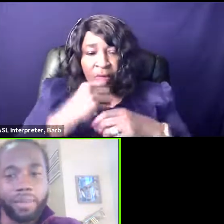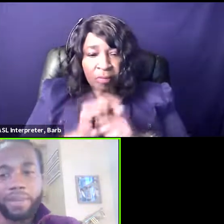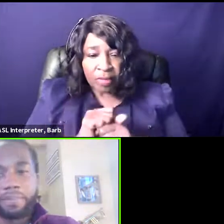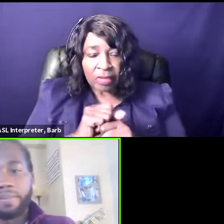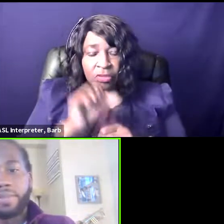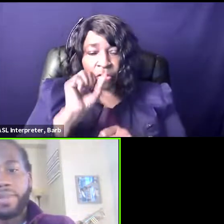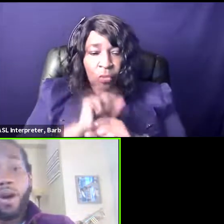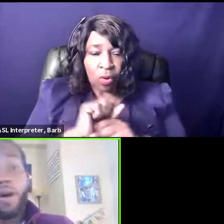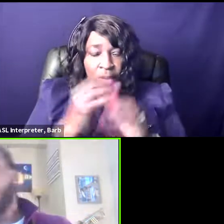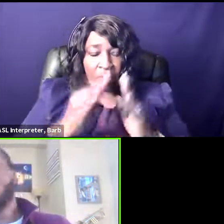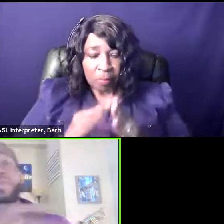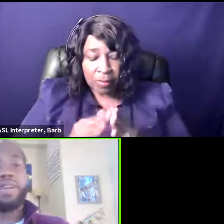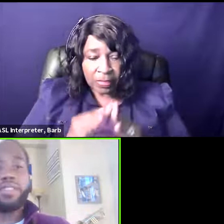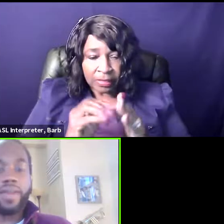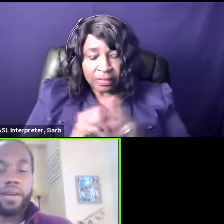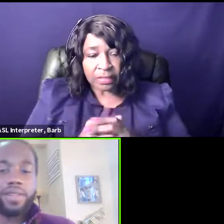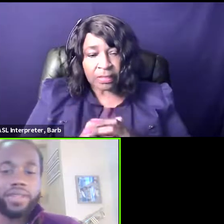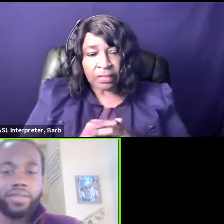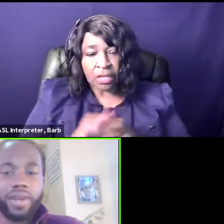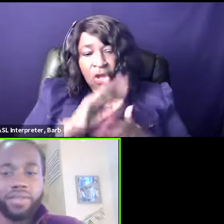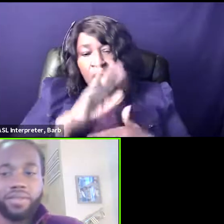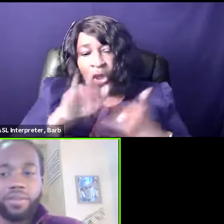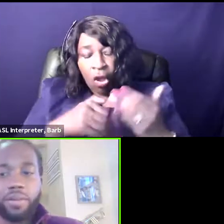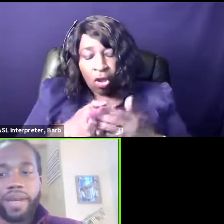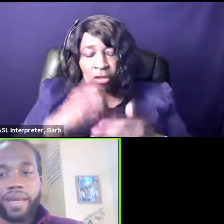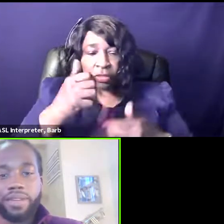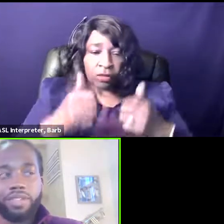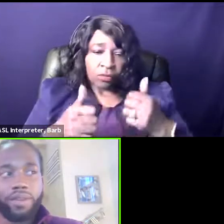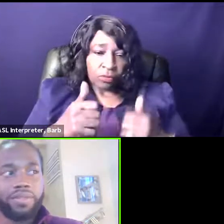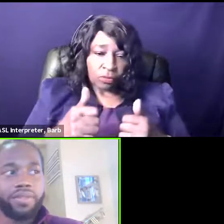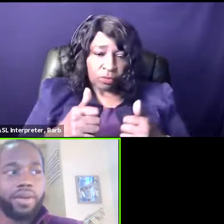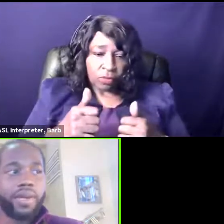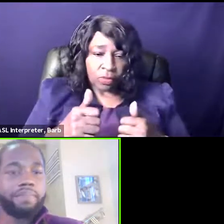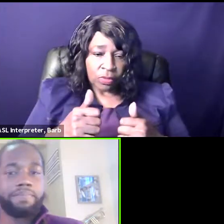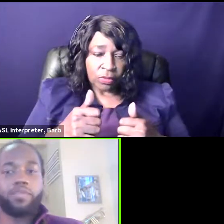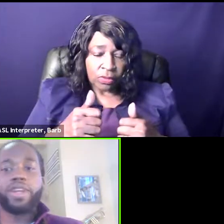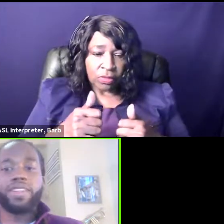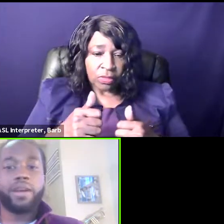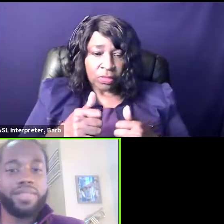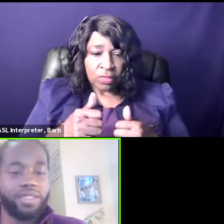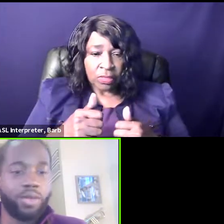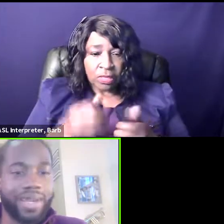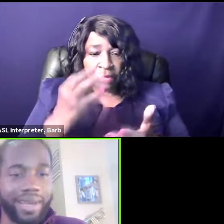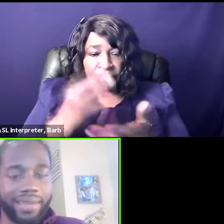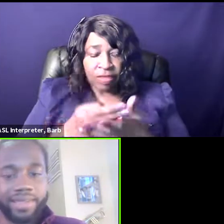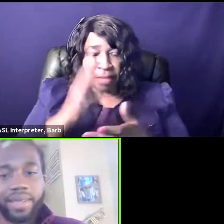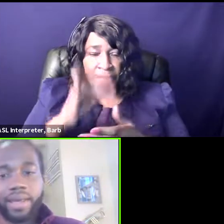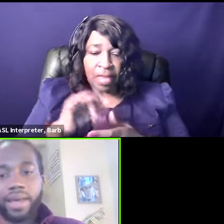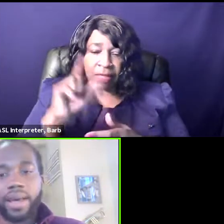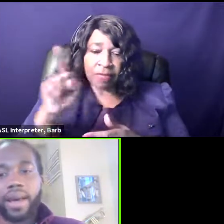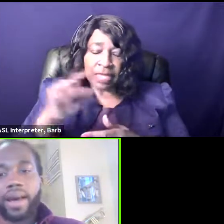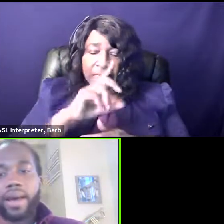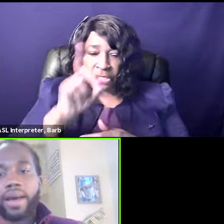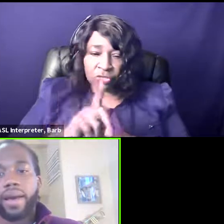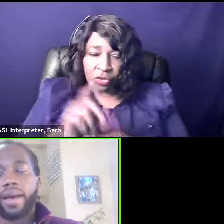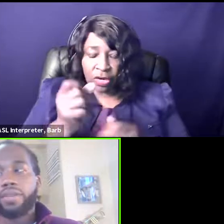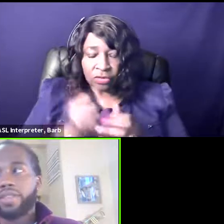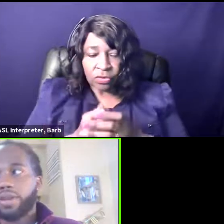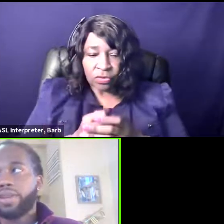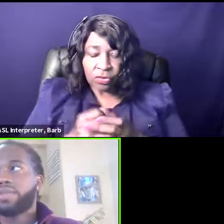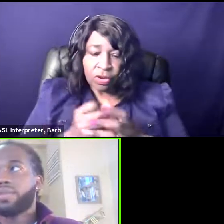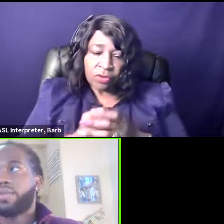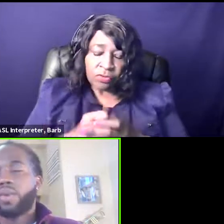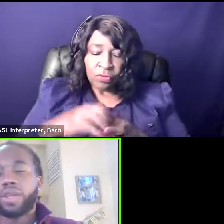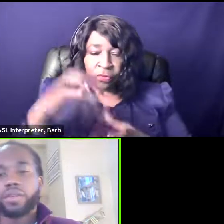DTE campaign. All of this, is informed by Detroit's rich heritage of organizing. Mm-hmm. I